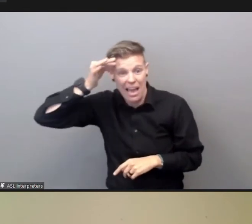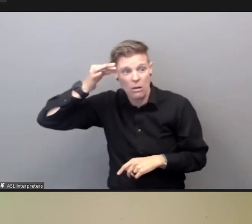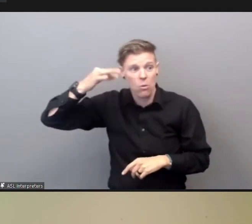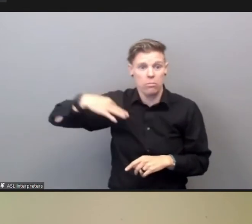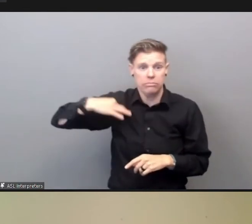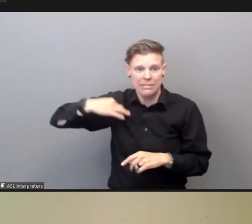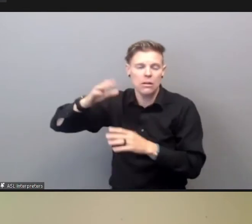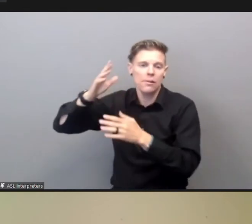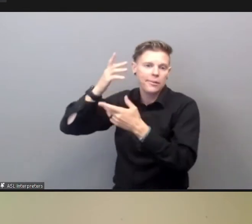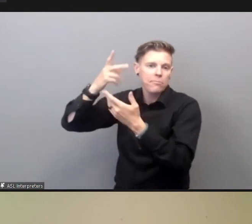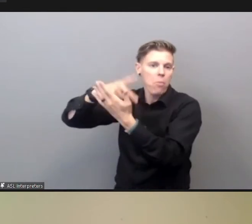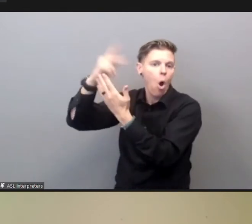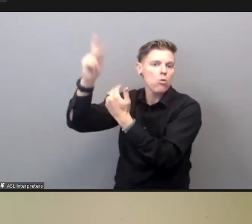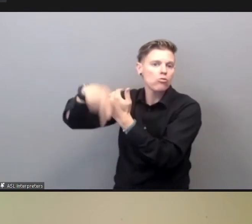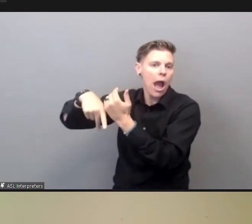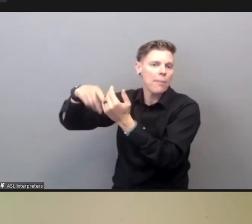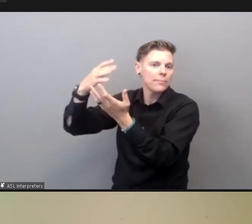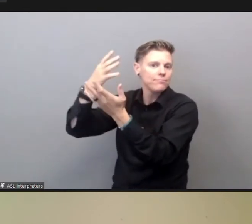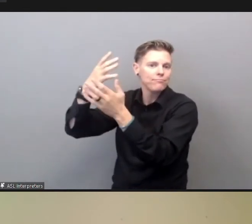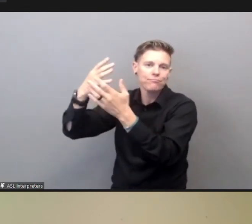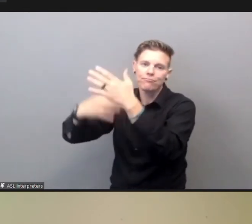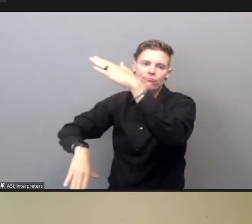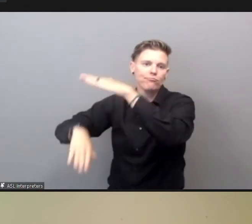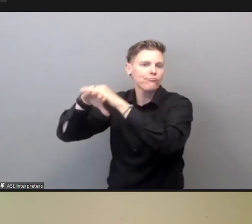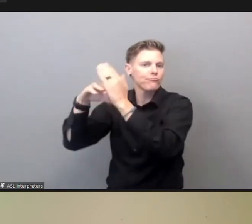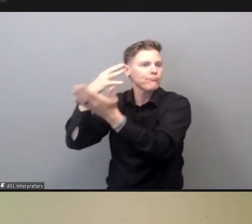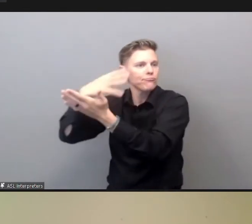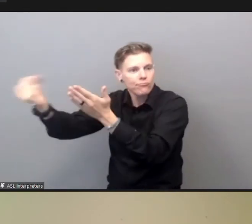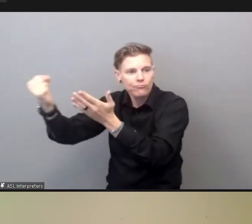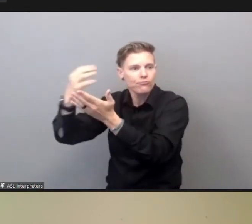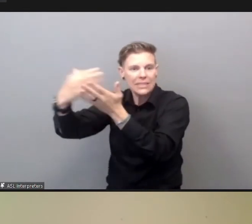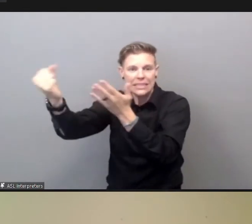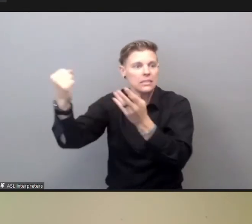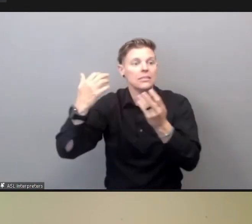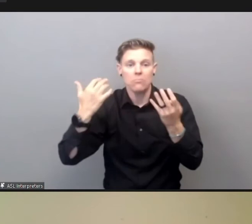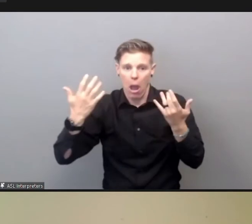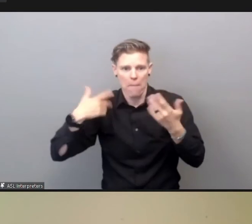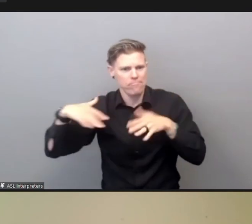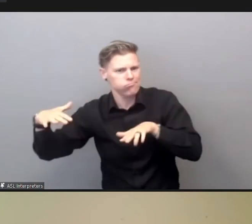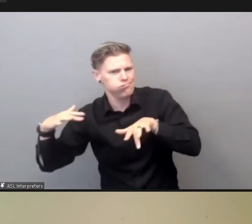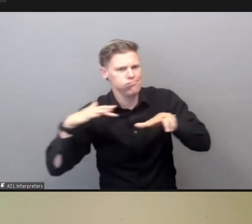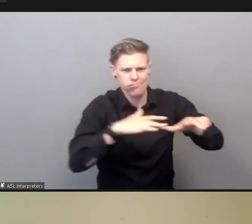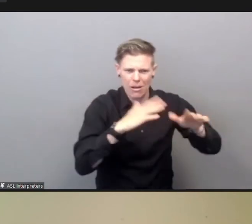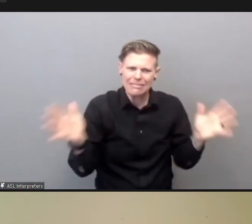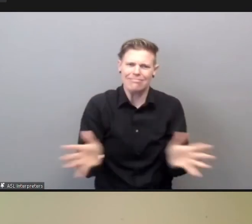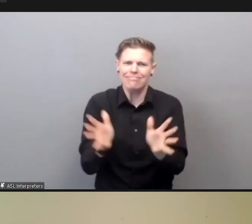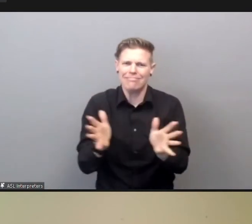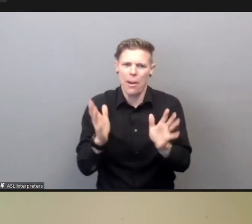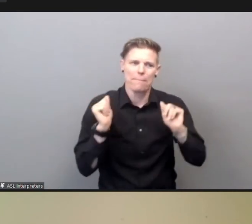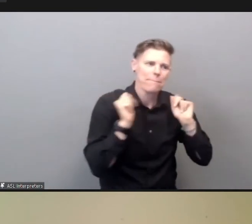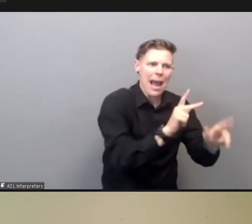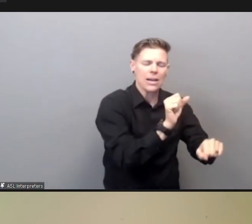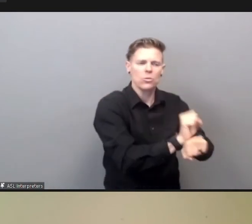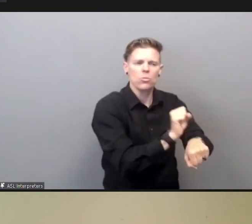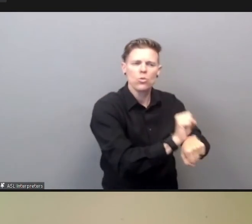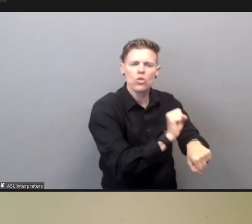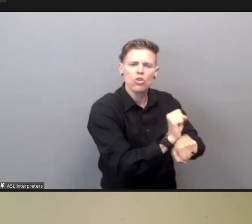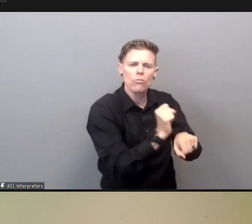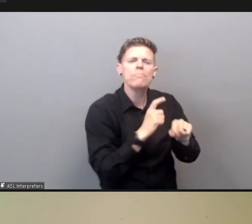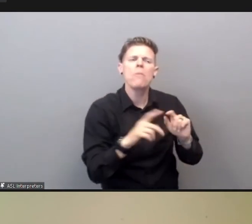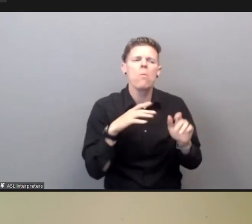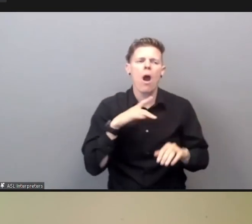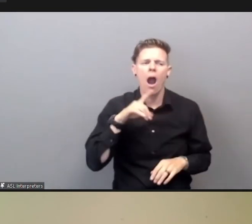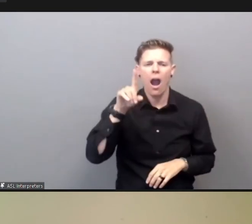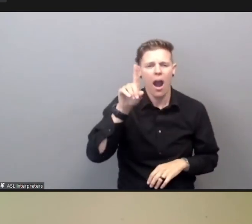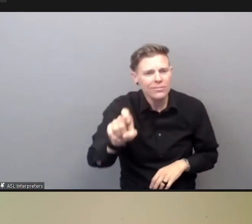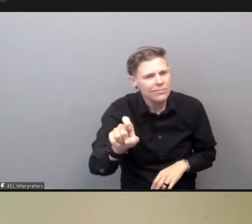back into the workforce. And I know you did present some data there, but I guess I just wanted to generally ask, is that really what we're seeing? Are we seeing